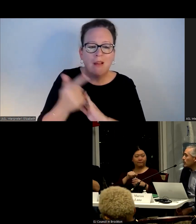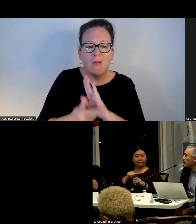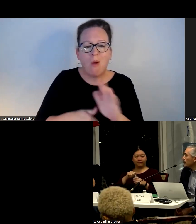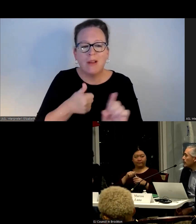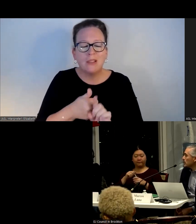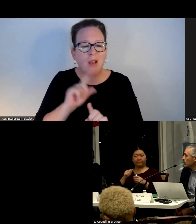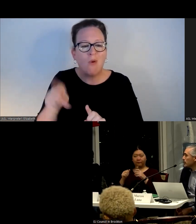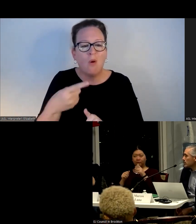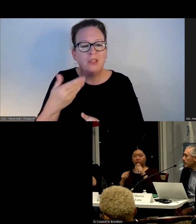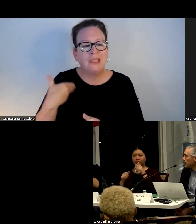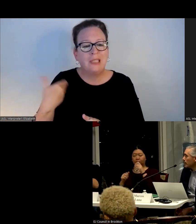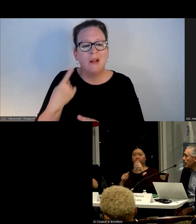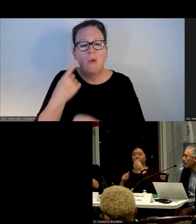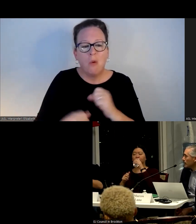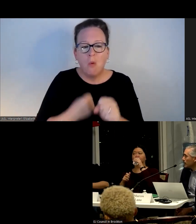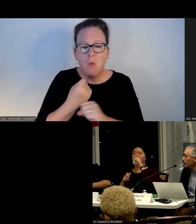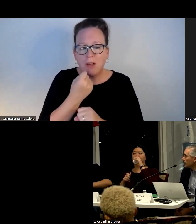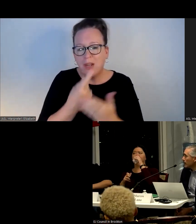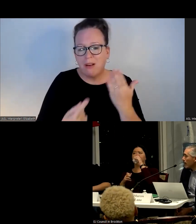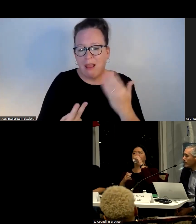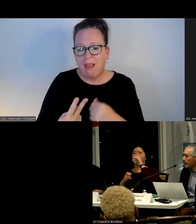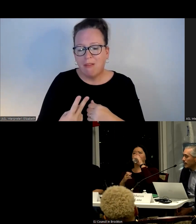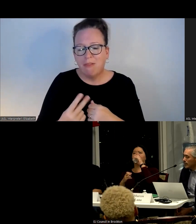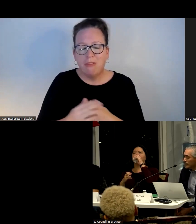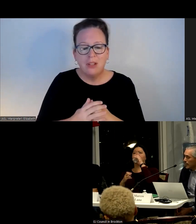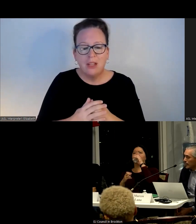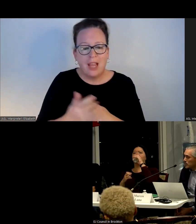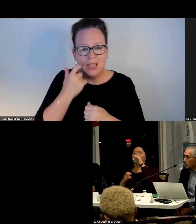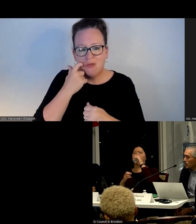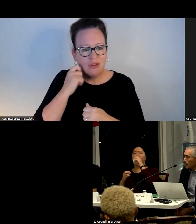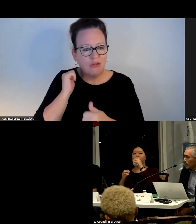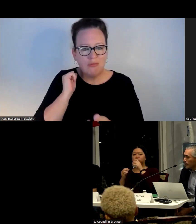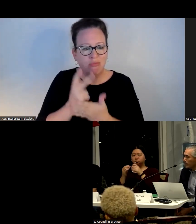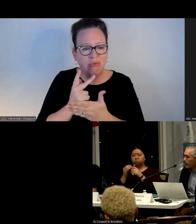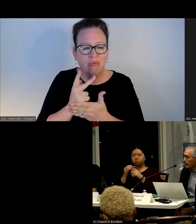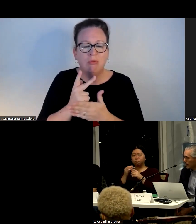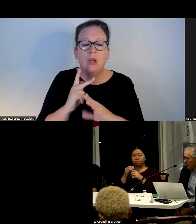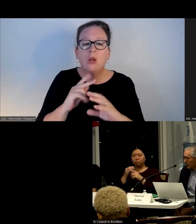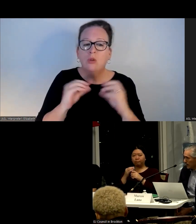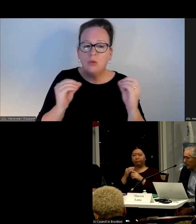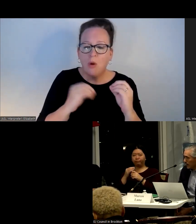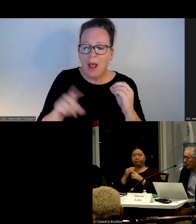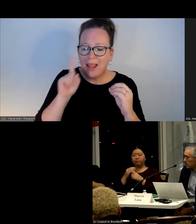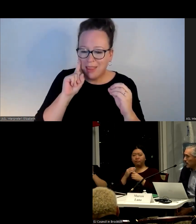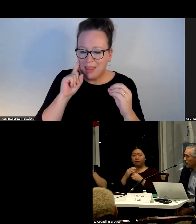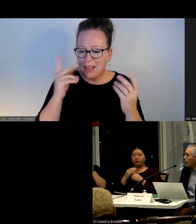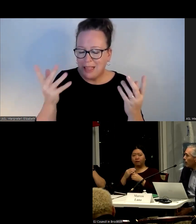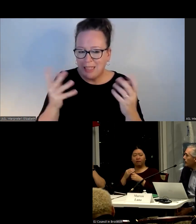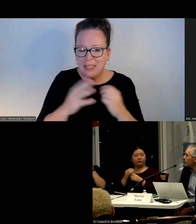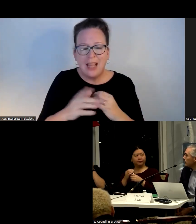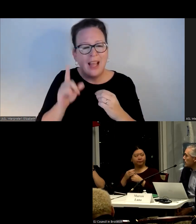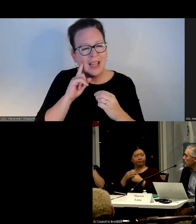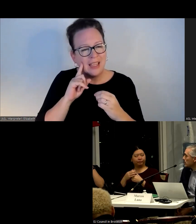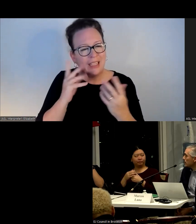and so it's only just been codified. And so I think that it's a little